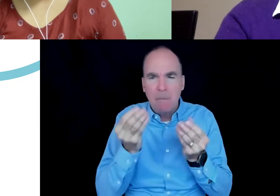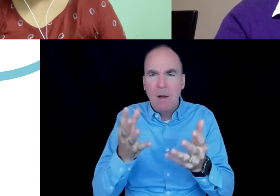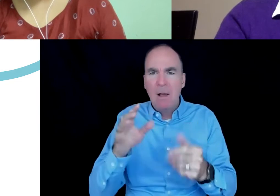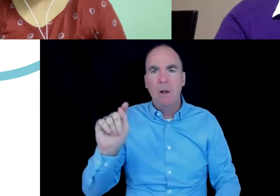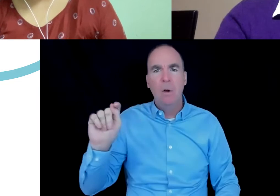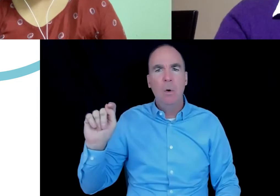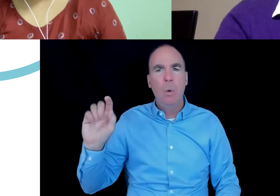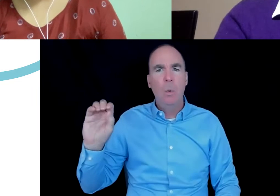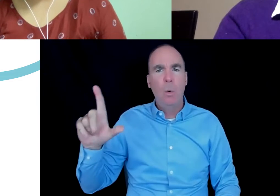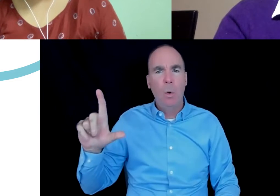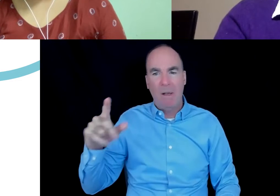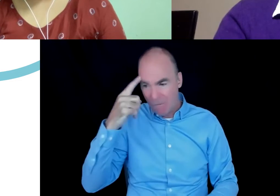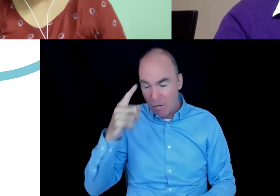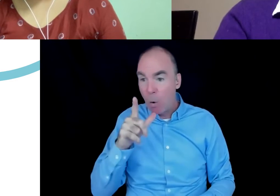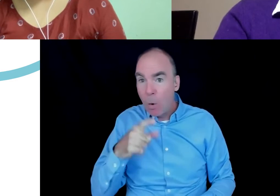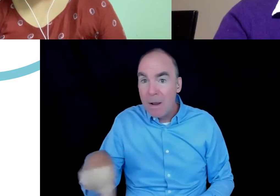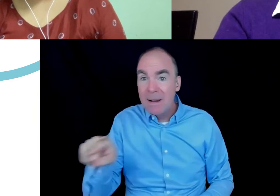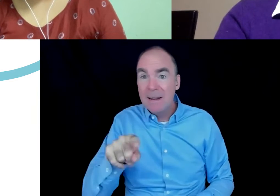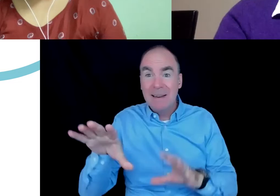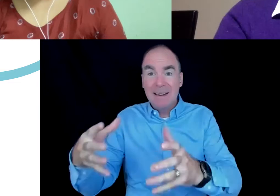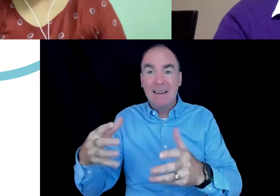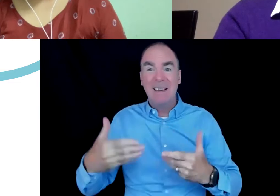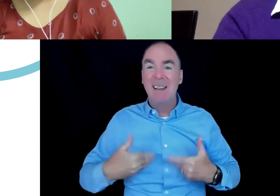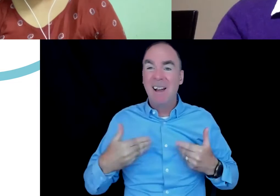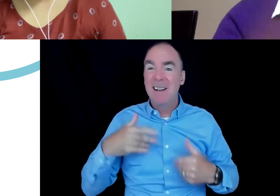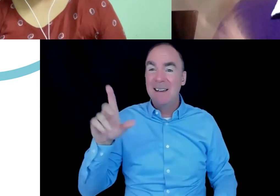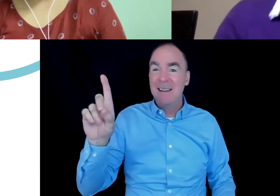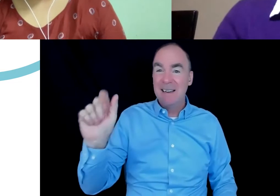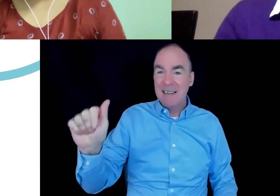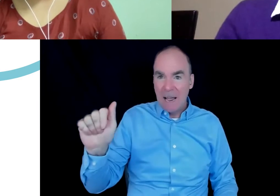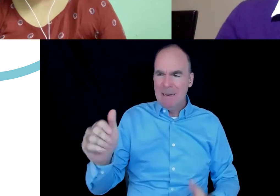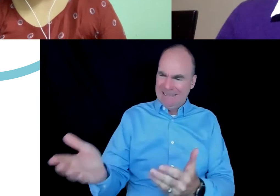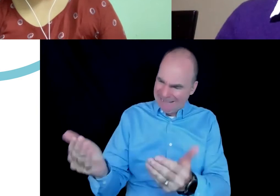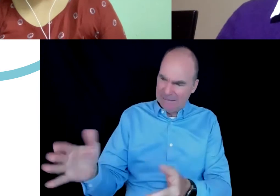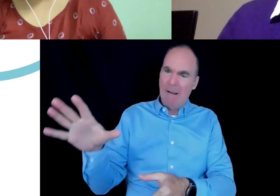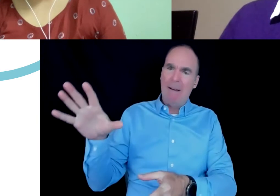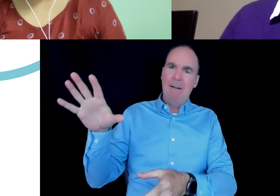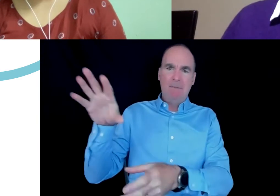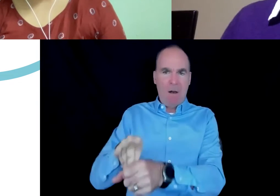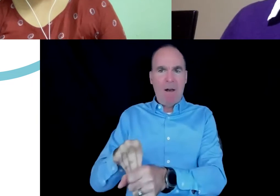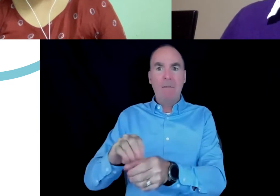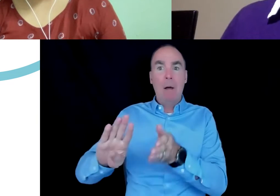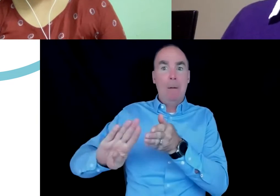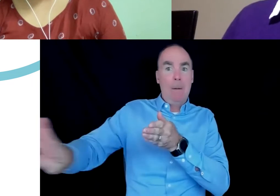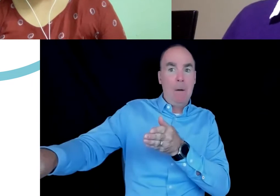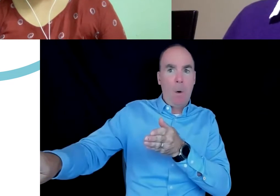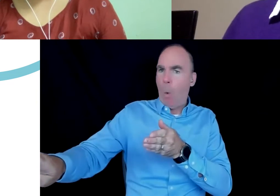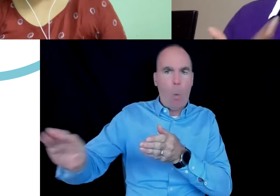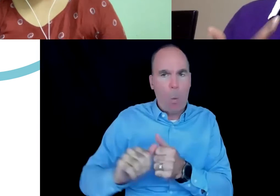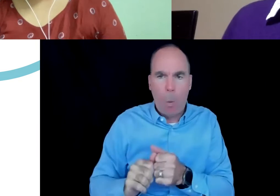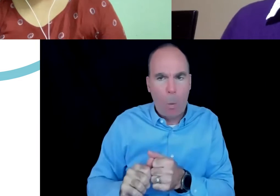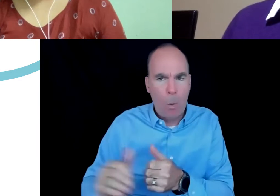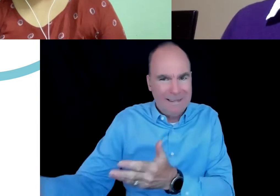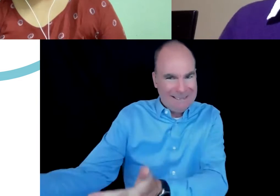children with disability to be able to be part of us, okay? And we don't have them